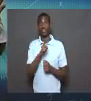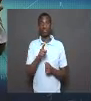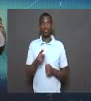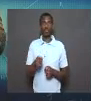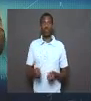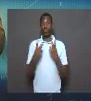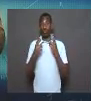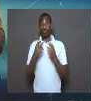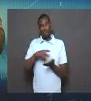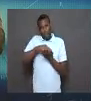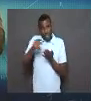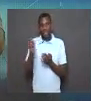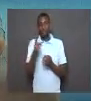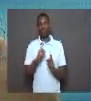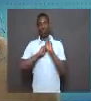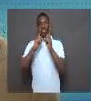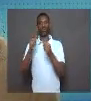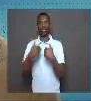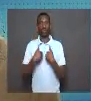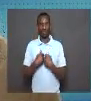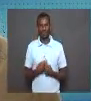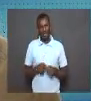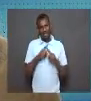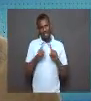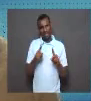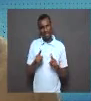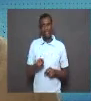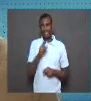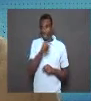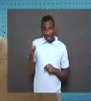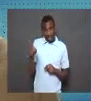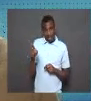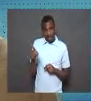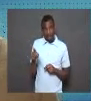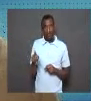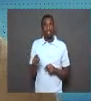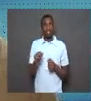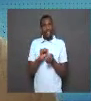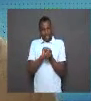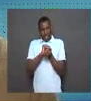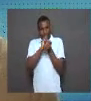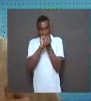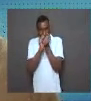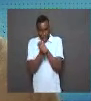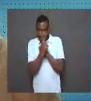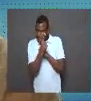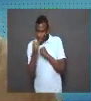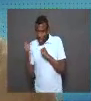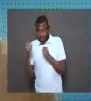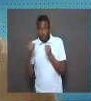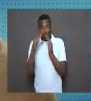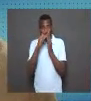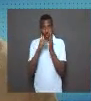are millions of answers. But can you explain what has changed in